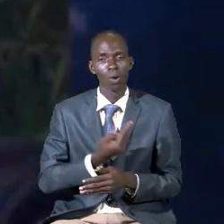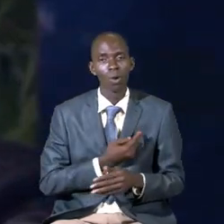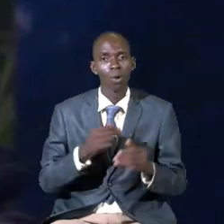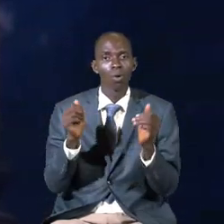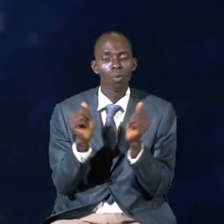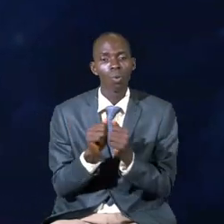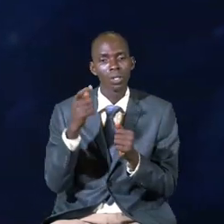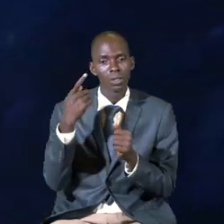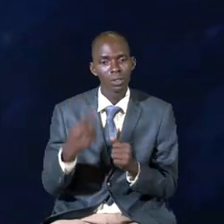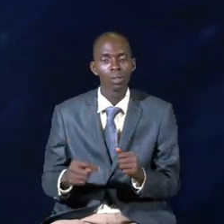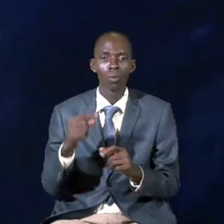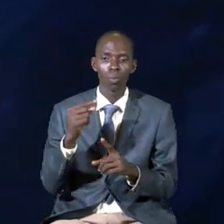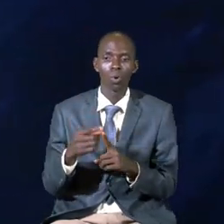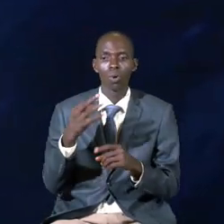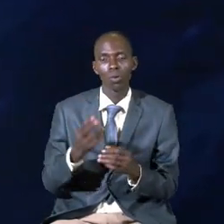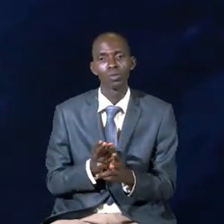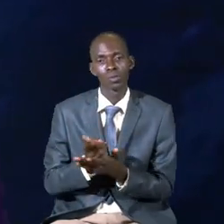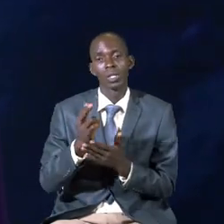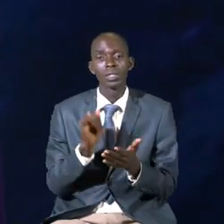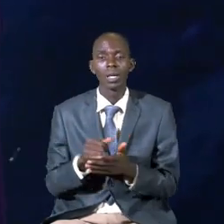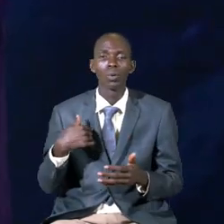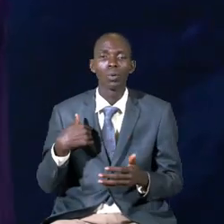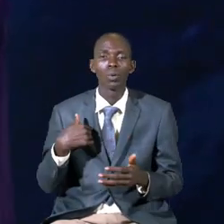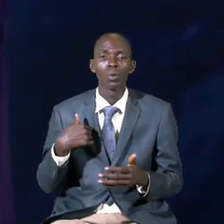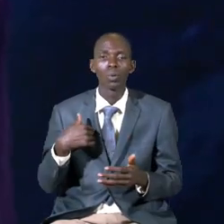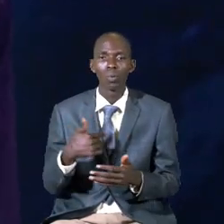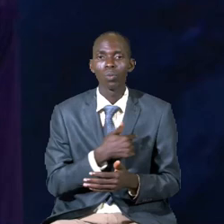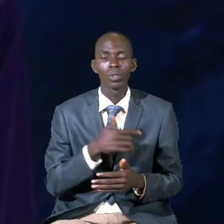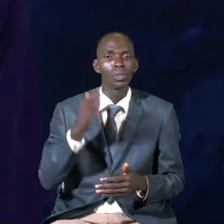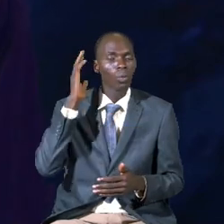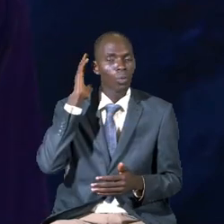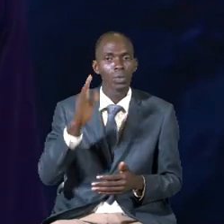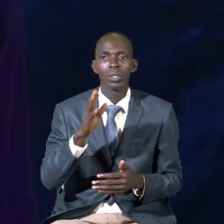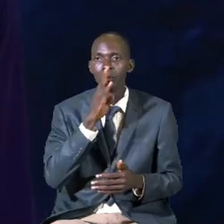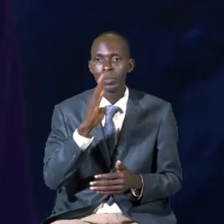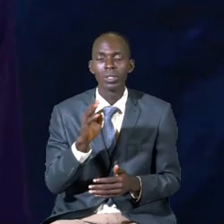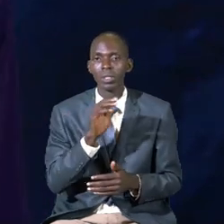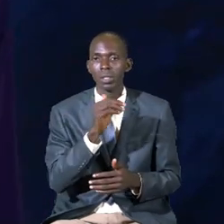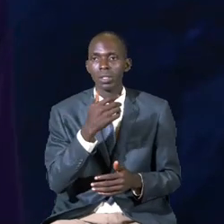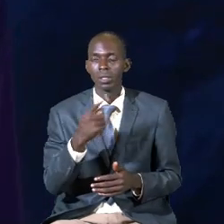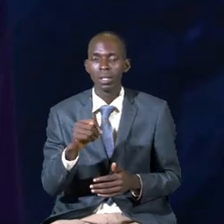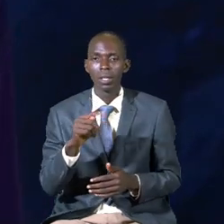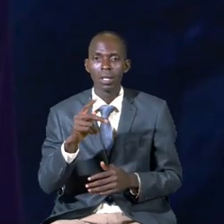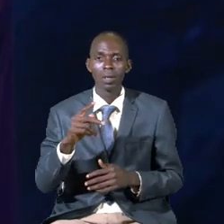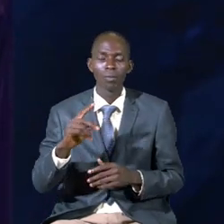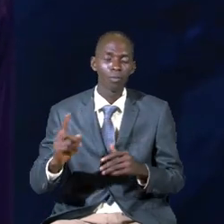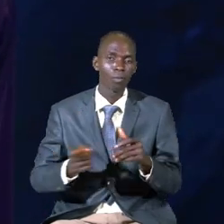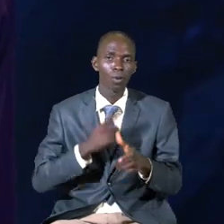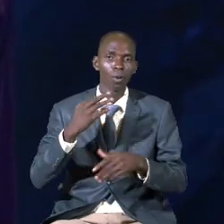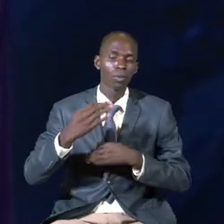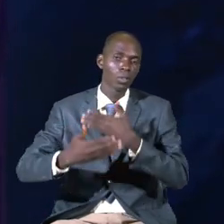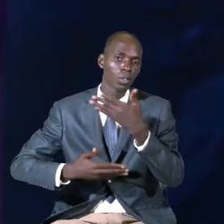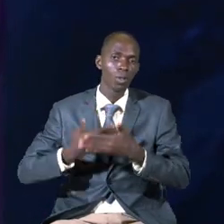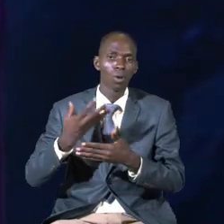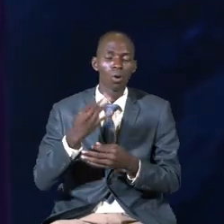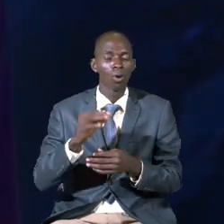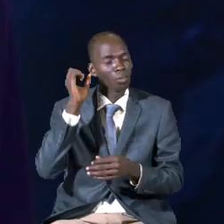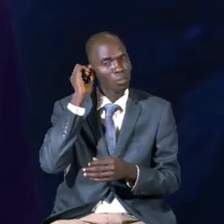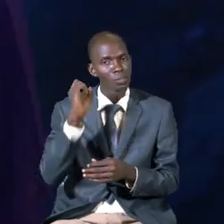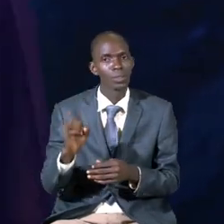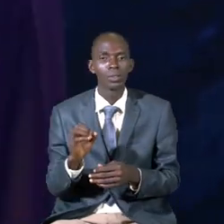words of truth that we should be kind of false fruits of his scripture and i